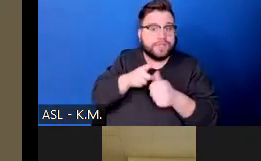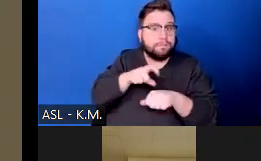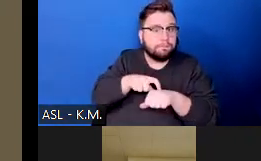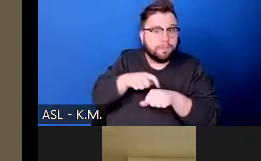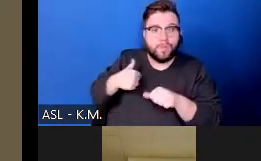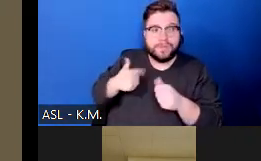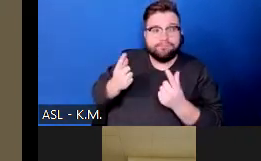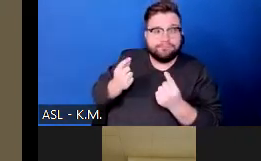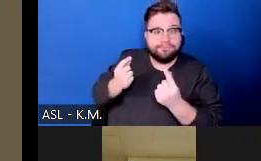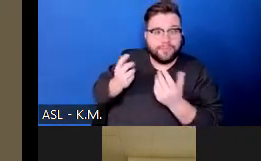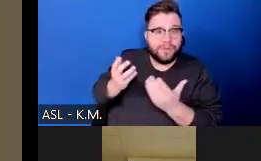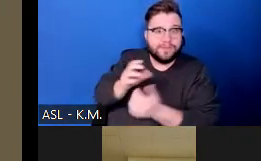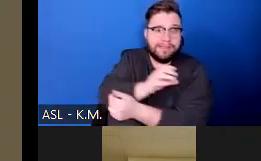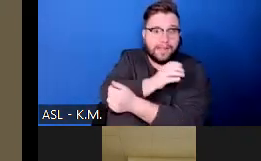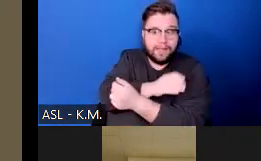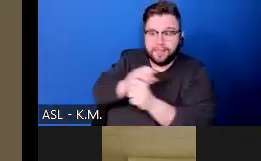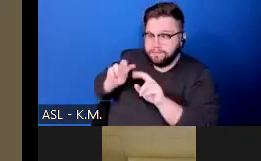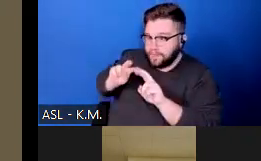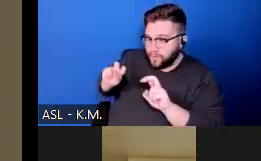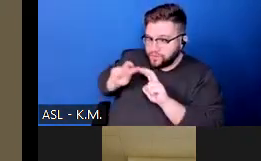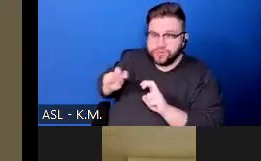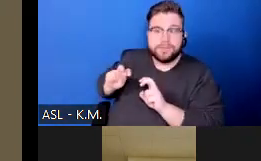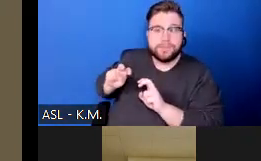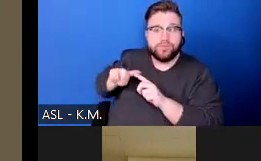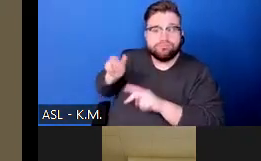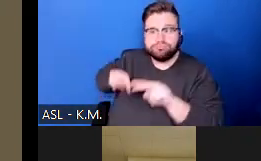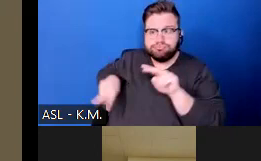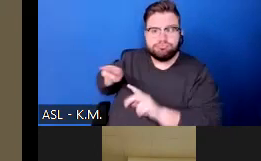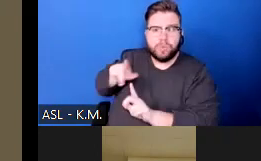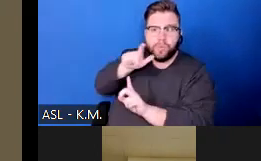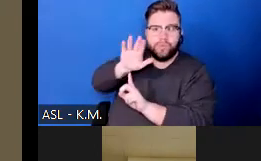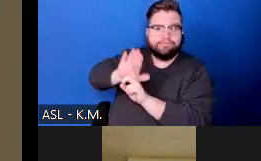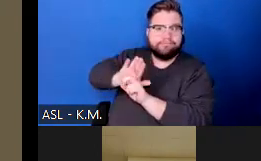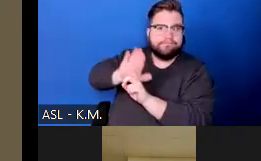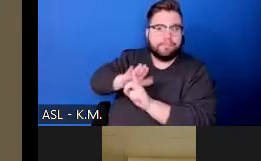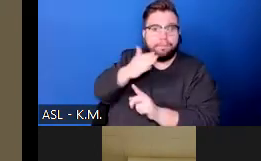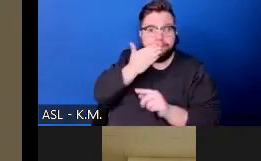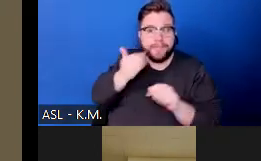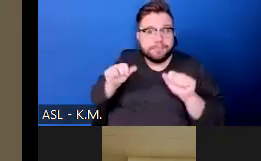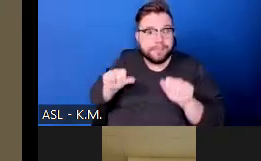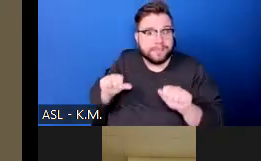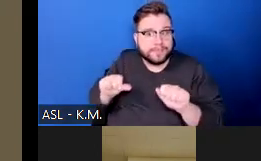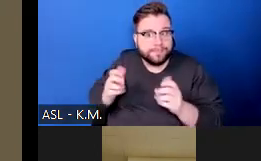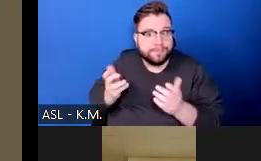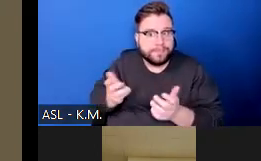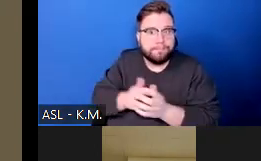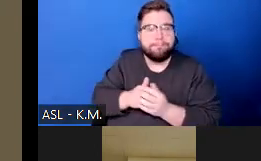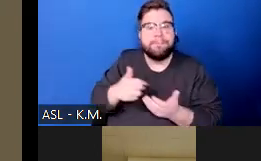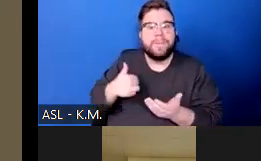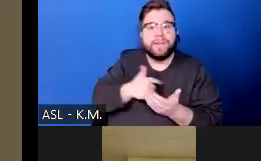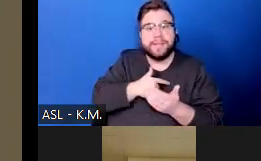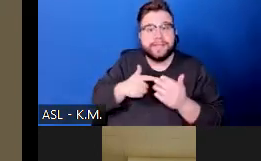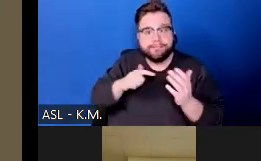evaluation. And we use that kind of to get to know that person as best we can. So we look at three